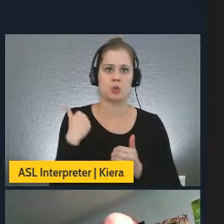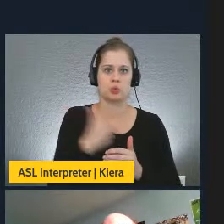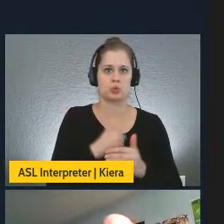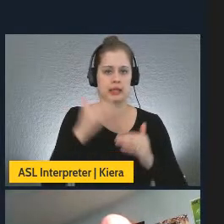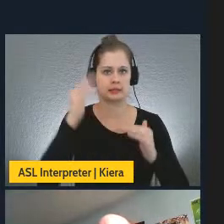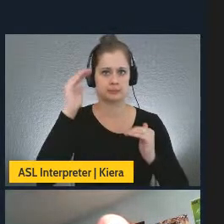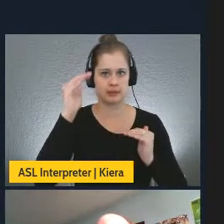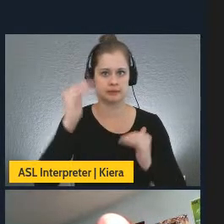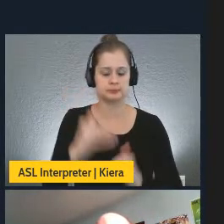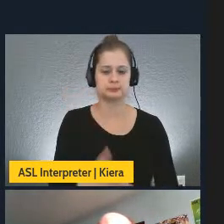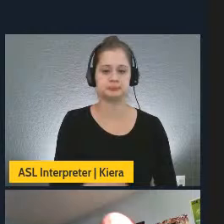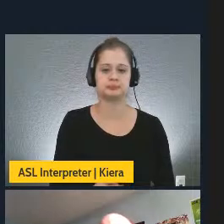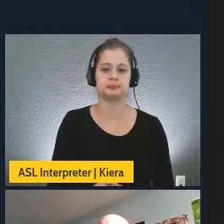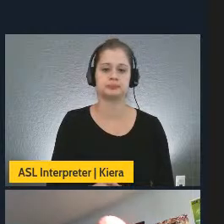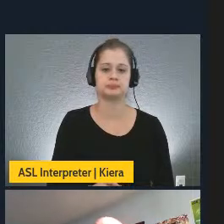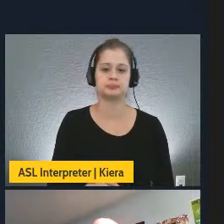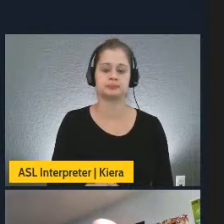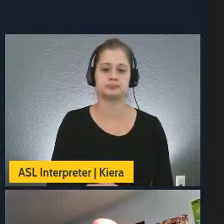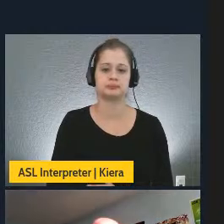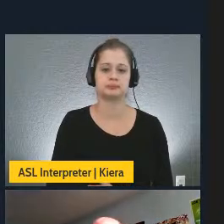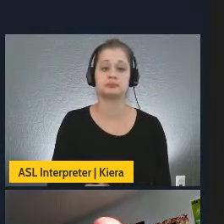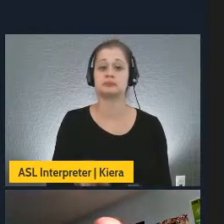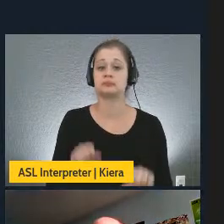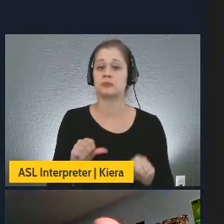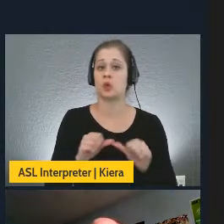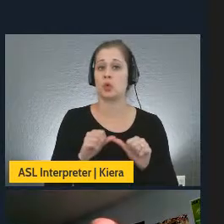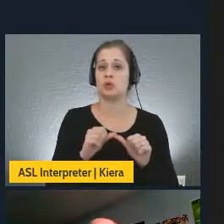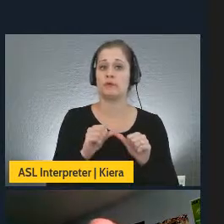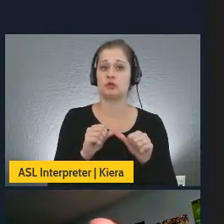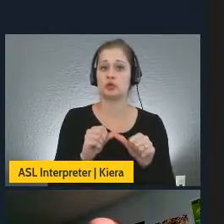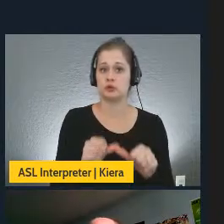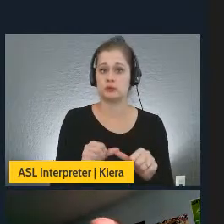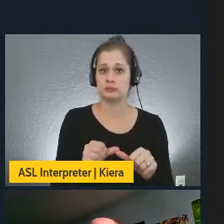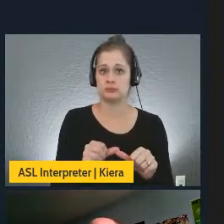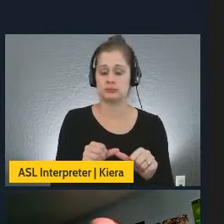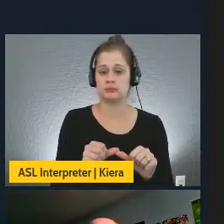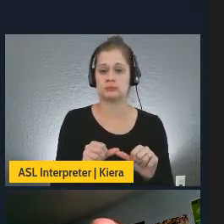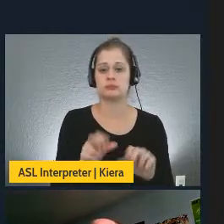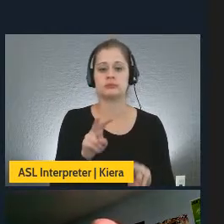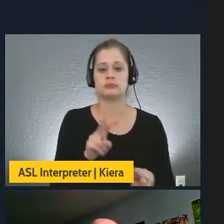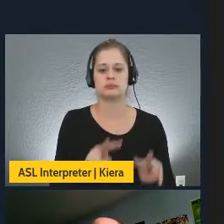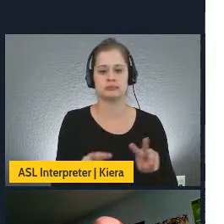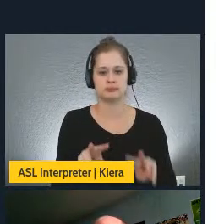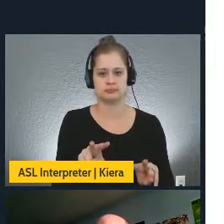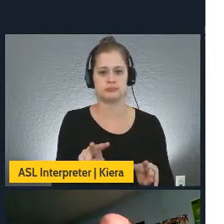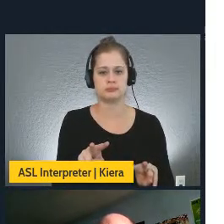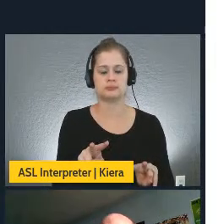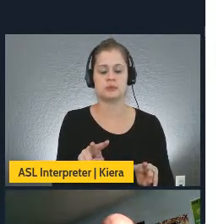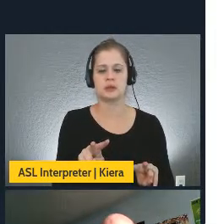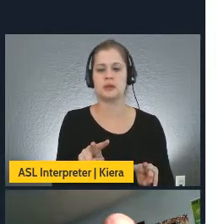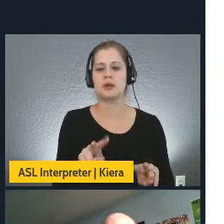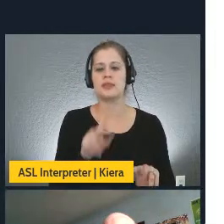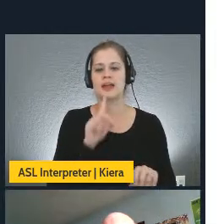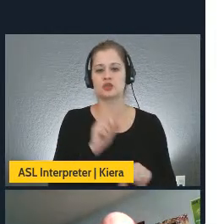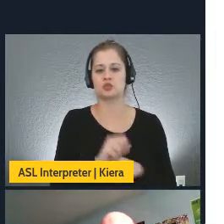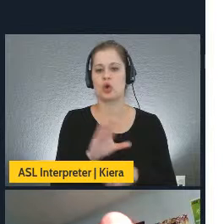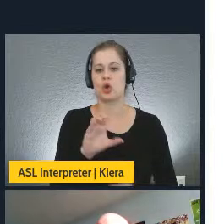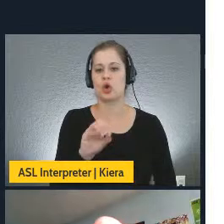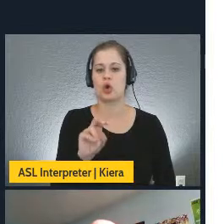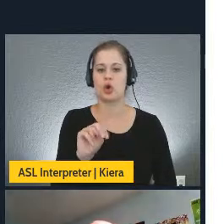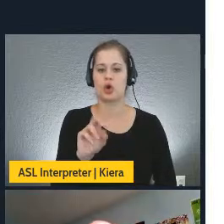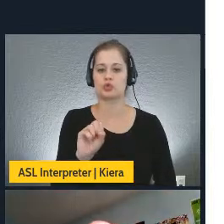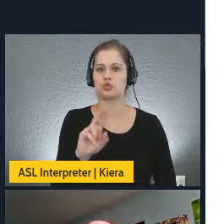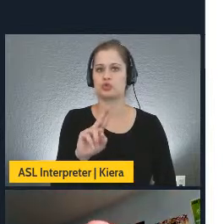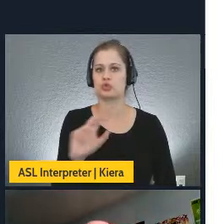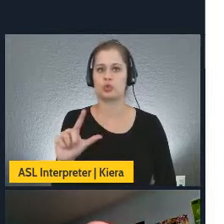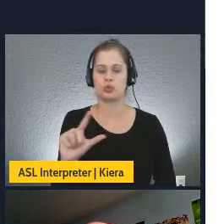can go further and we can look at the actual content of it. So we're checking that